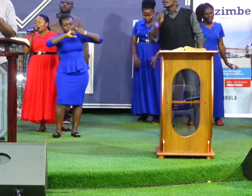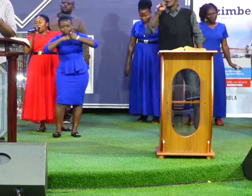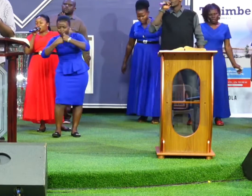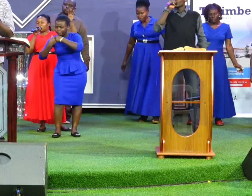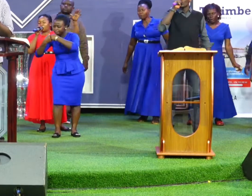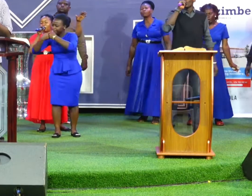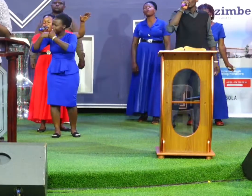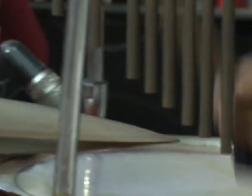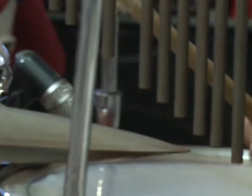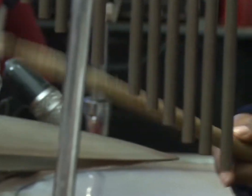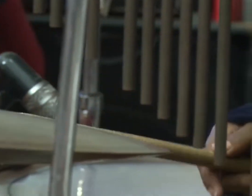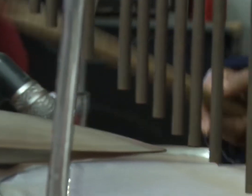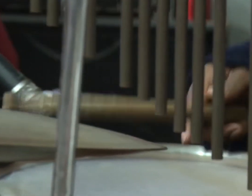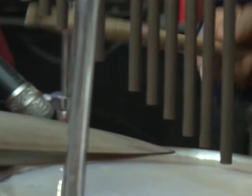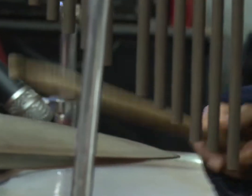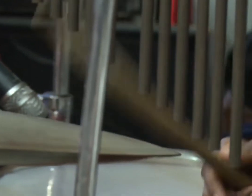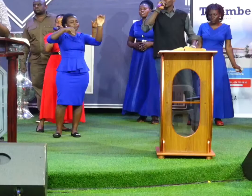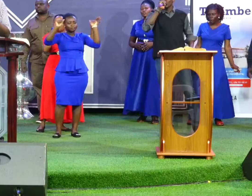Asebeza.